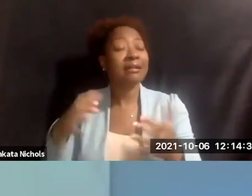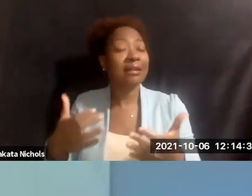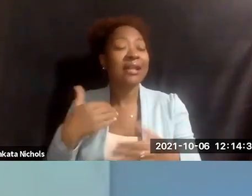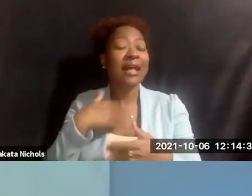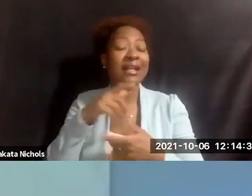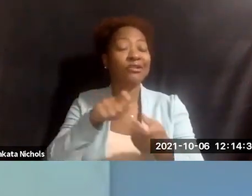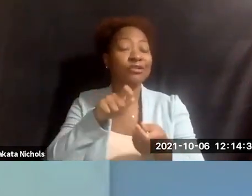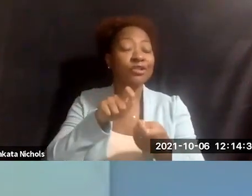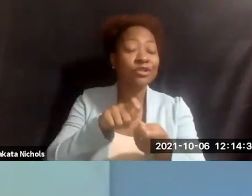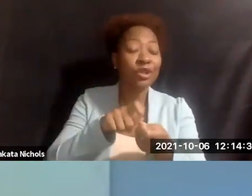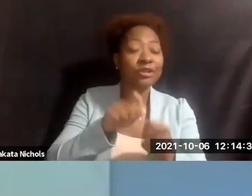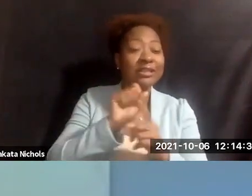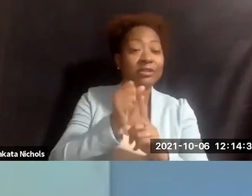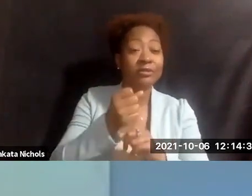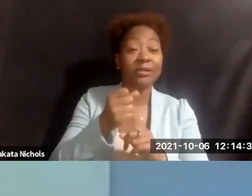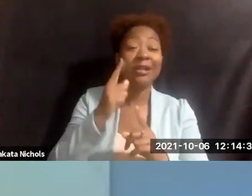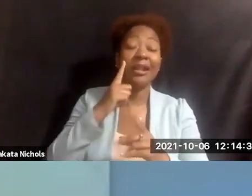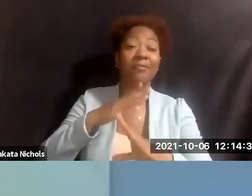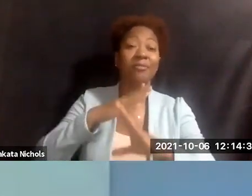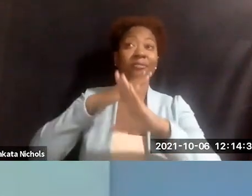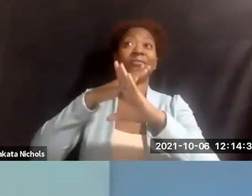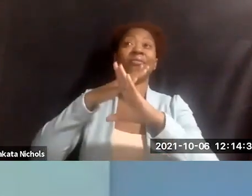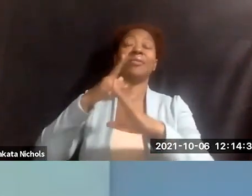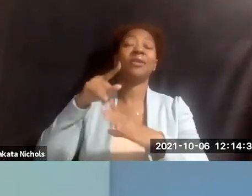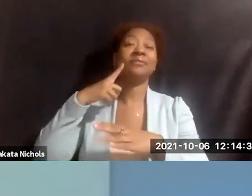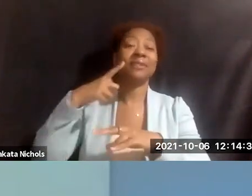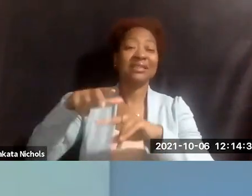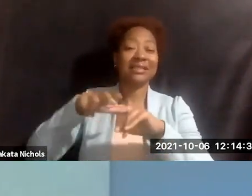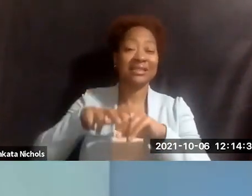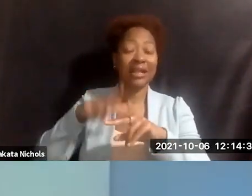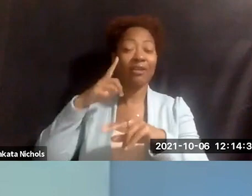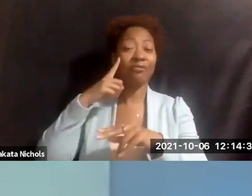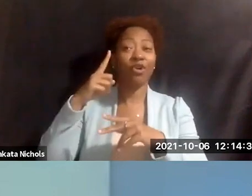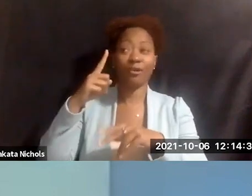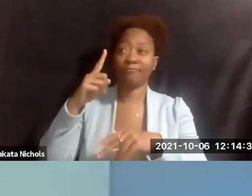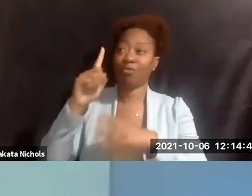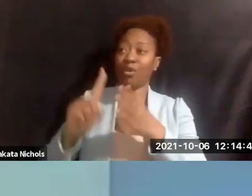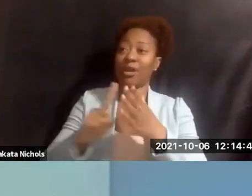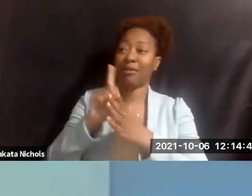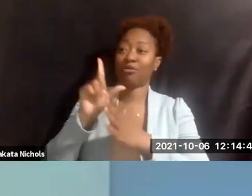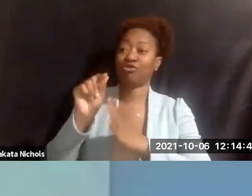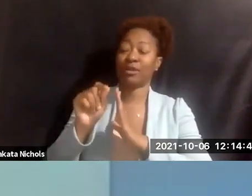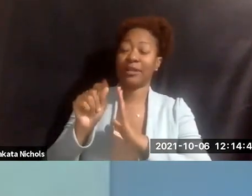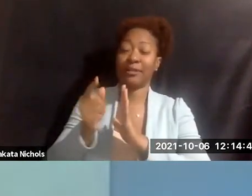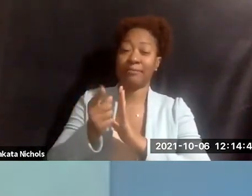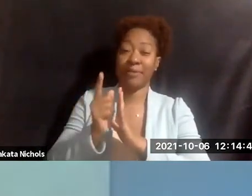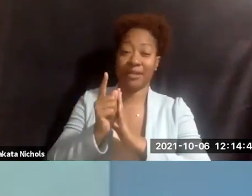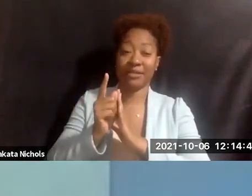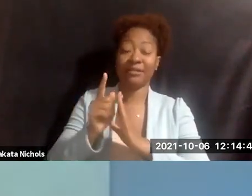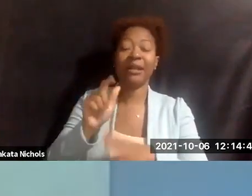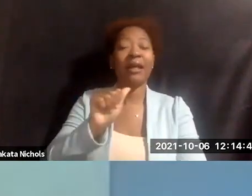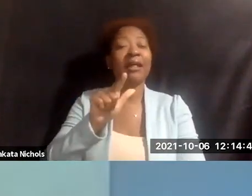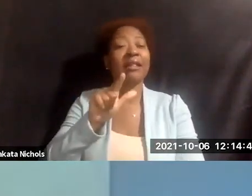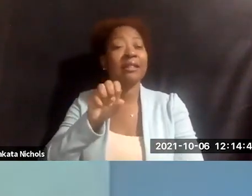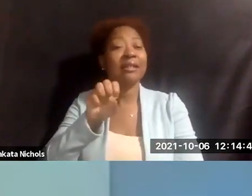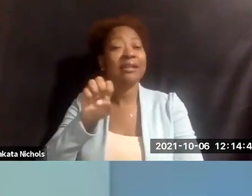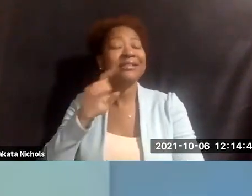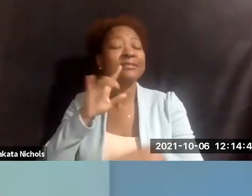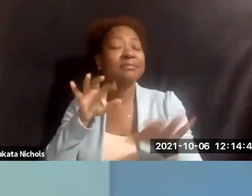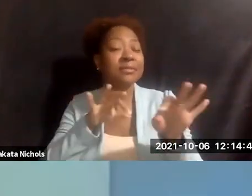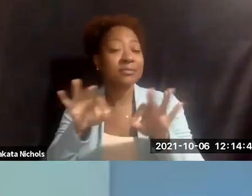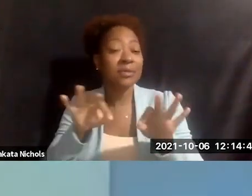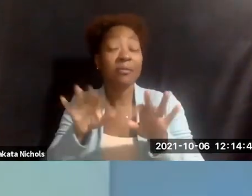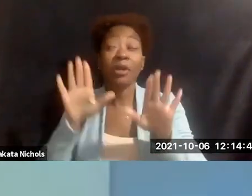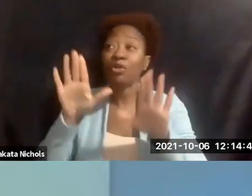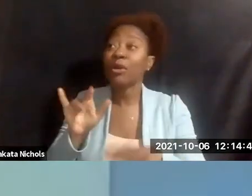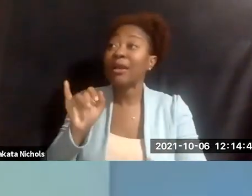that prevented them from sitting down for the duration of our 1 hour and 20-minute course. Further, Elise explained that it would be great if some students